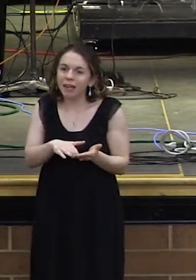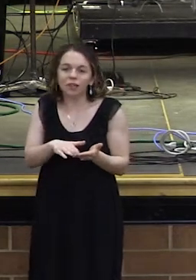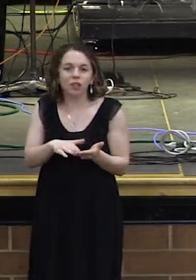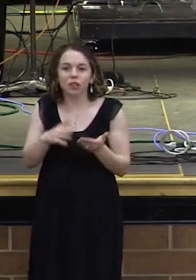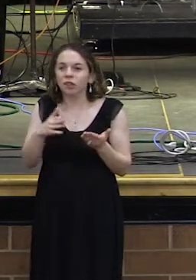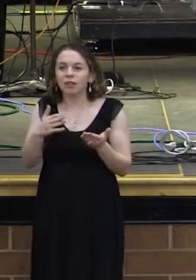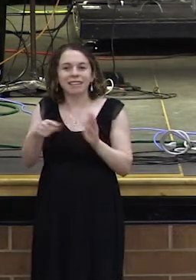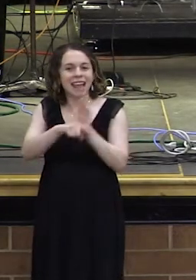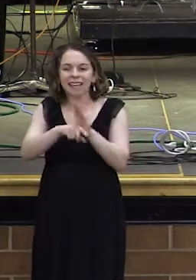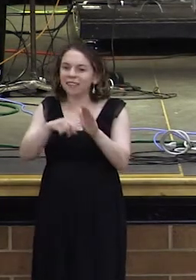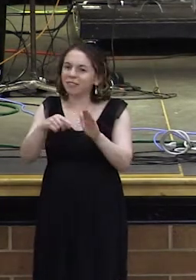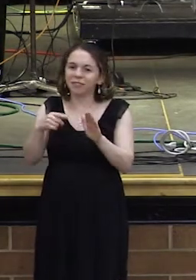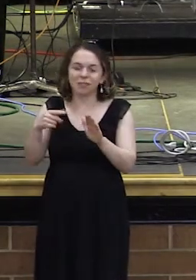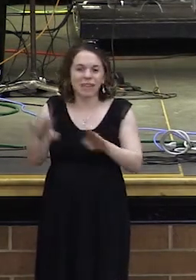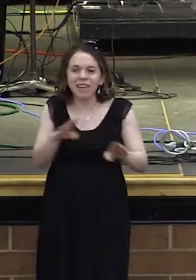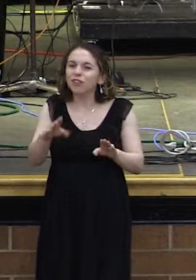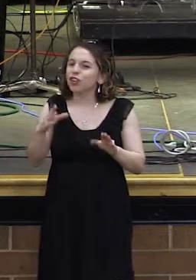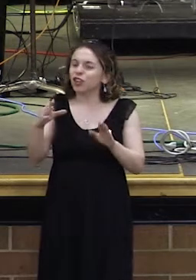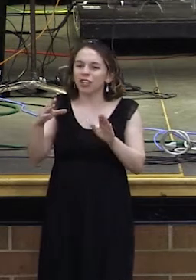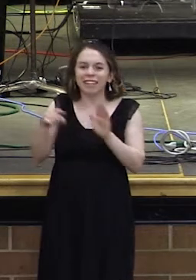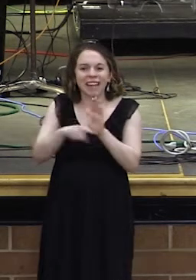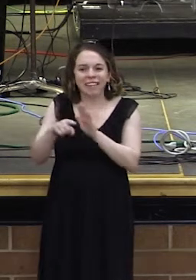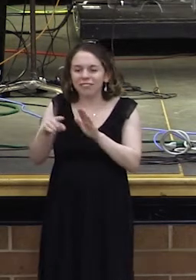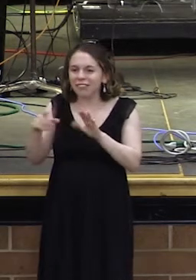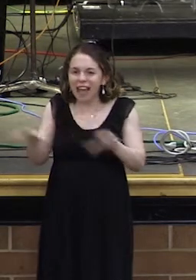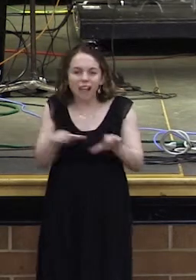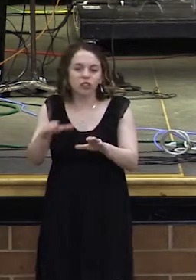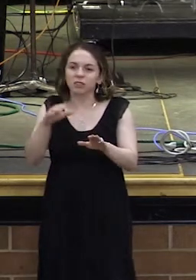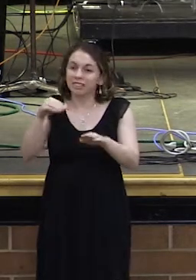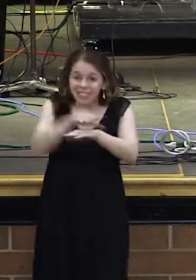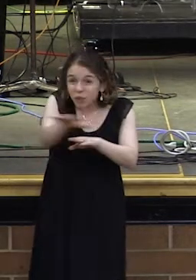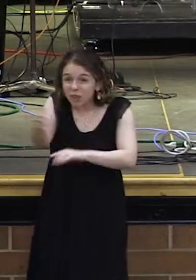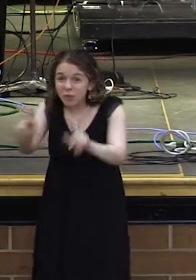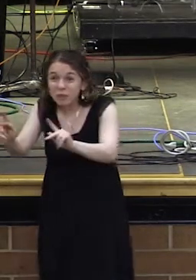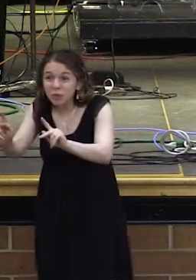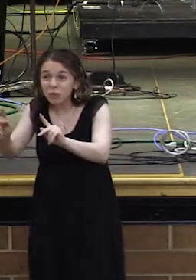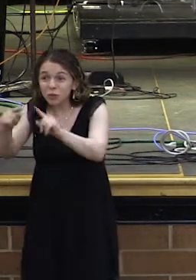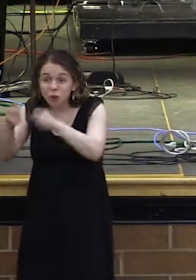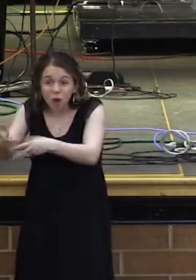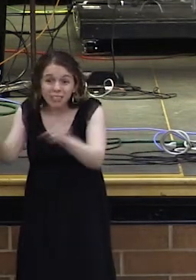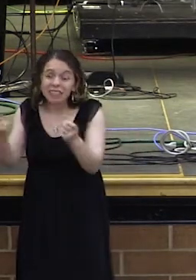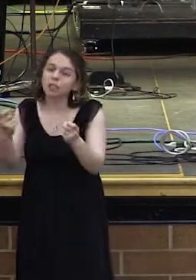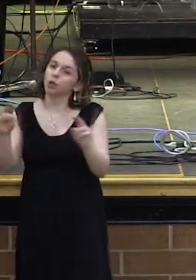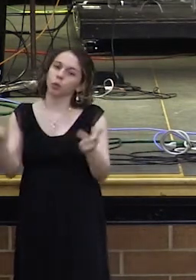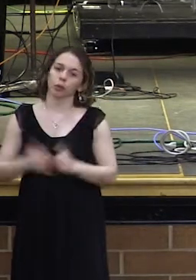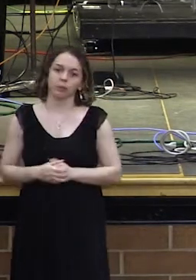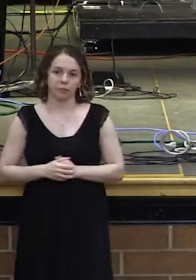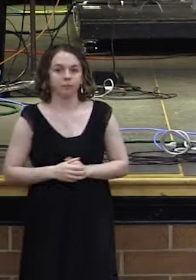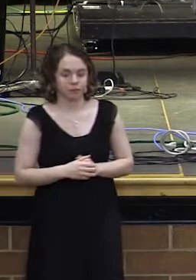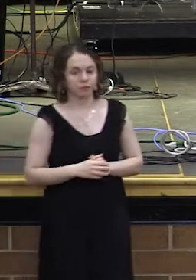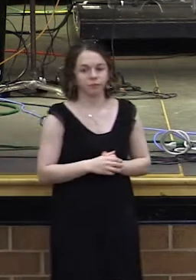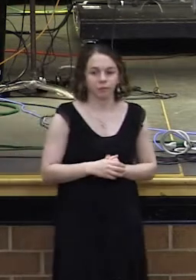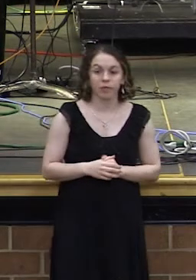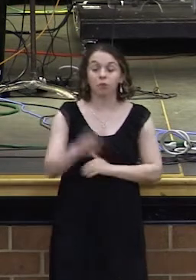rebuked those who were involved in their sins and he called them to repentance he called the church to repent in verse 24 it says but I say